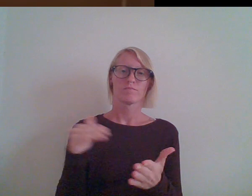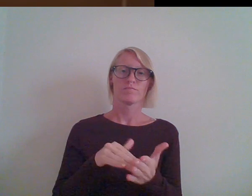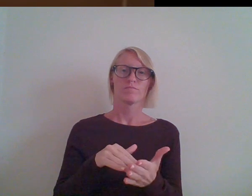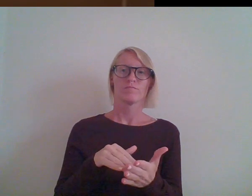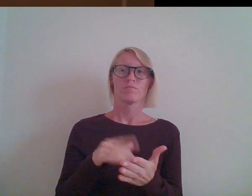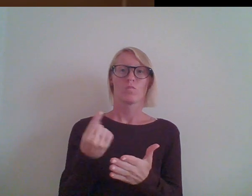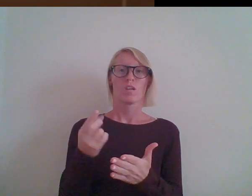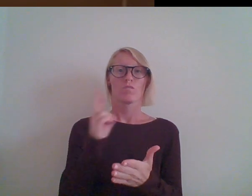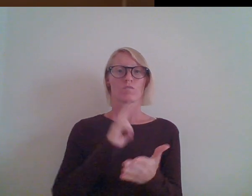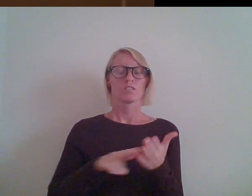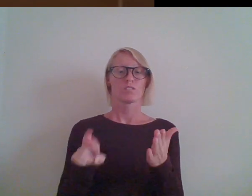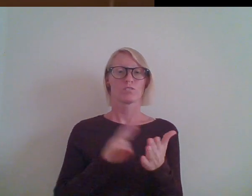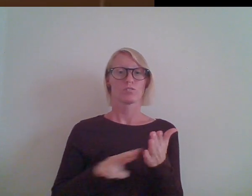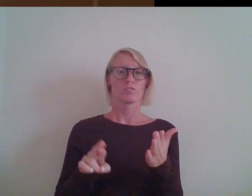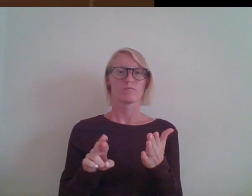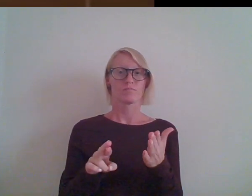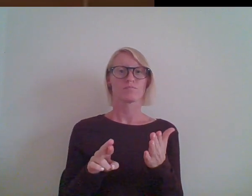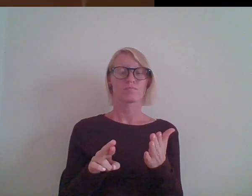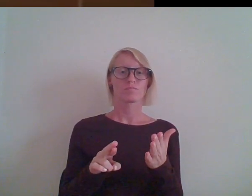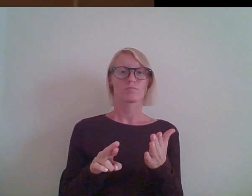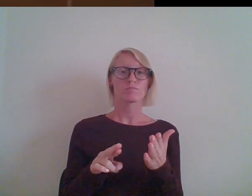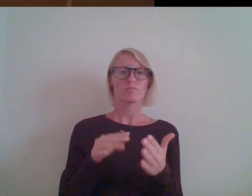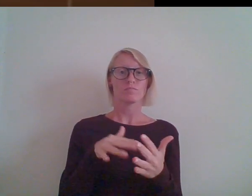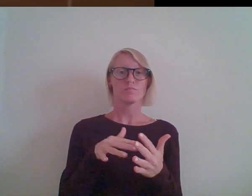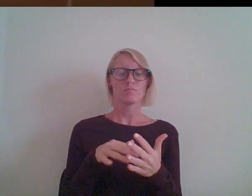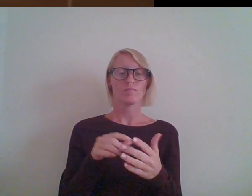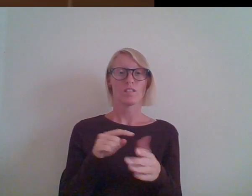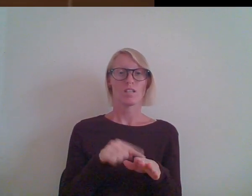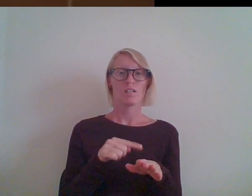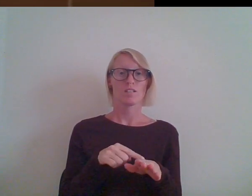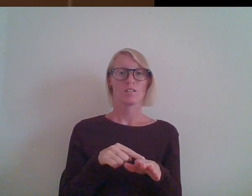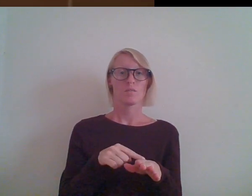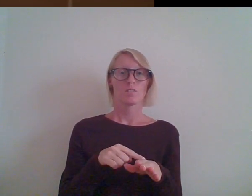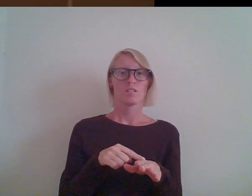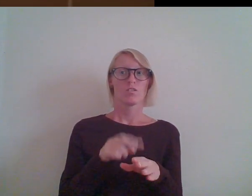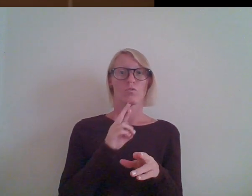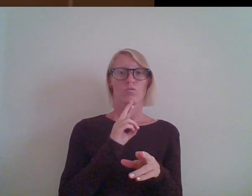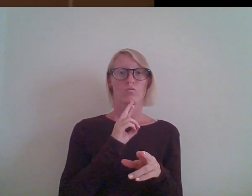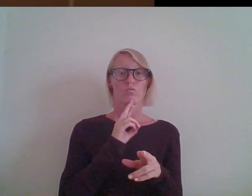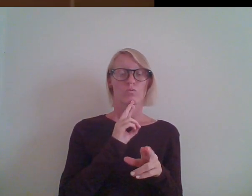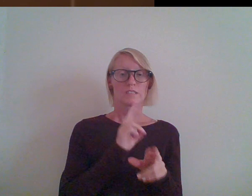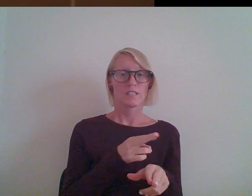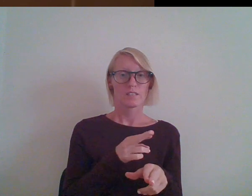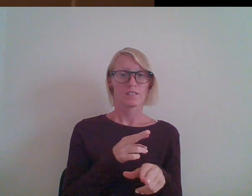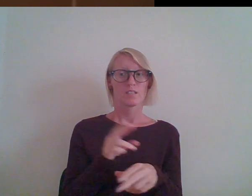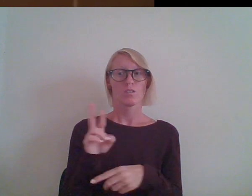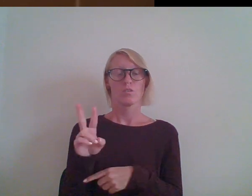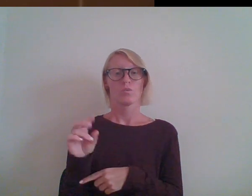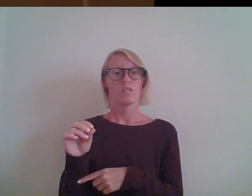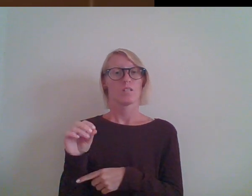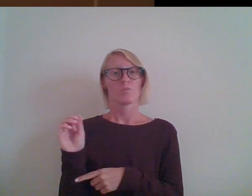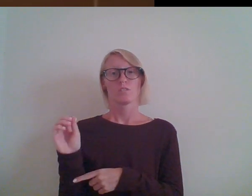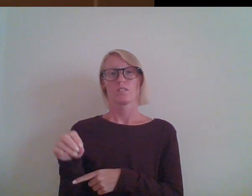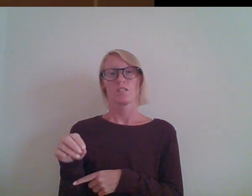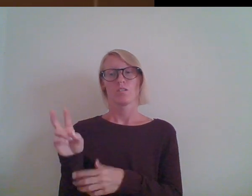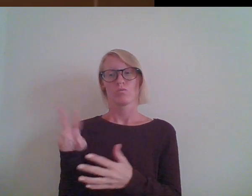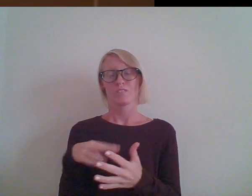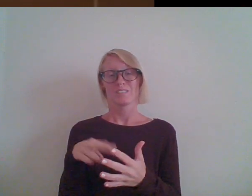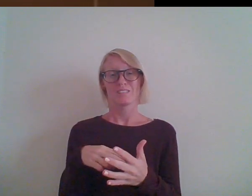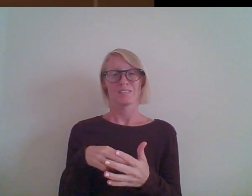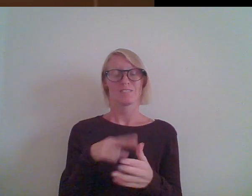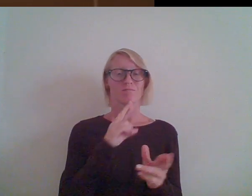study time is best spent reciting and only 20% reading. Okay? This leads to, how are we